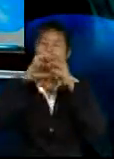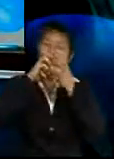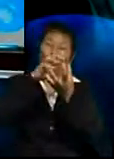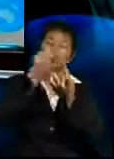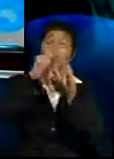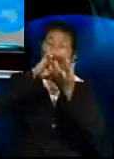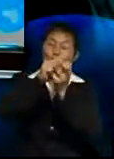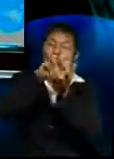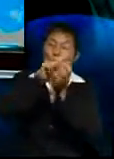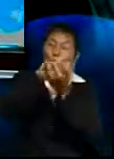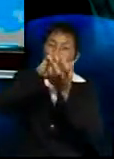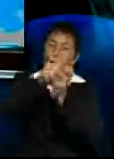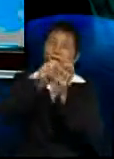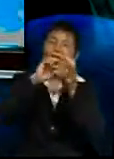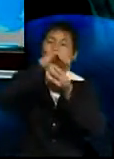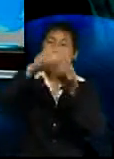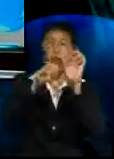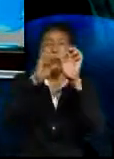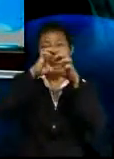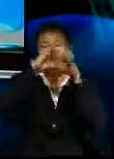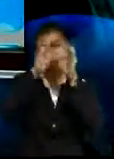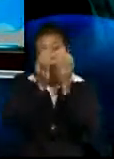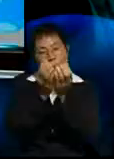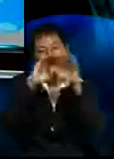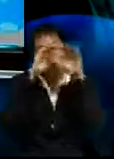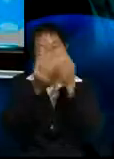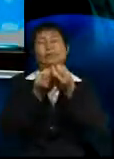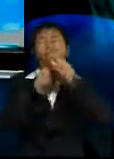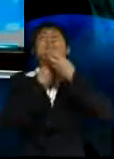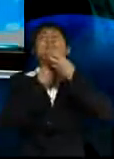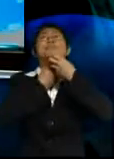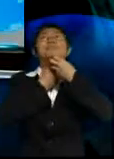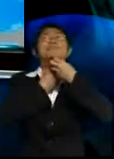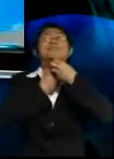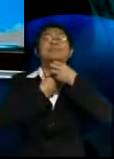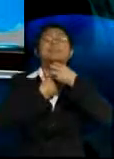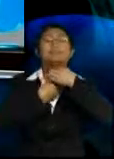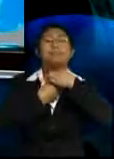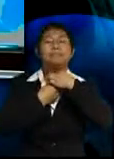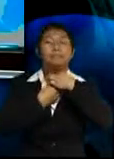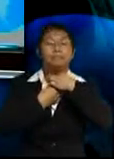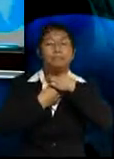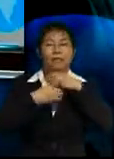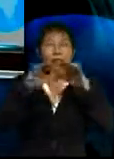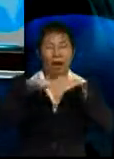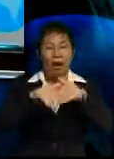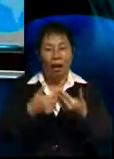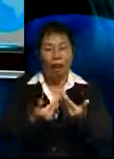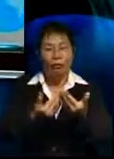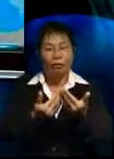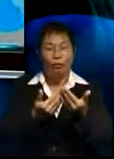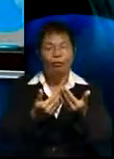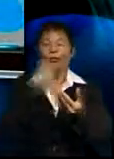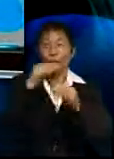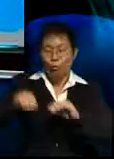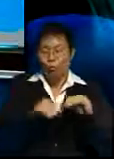then formed into a food ball or bolus and swallowed into the esophagus. How does the food move down